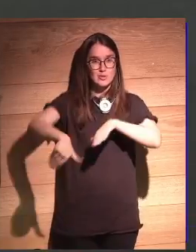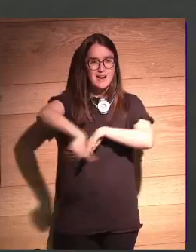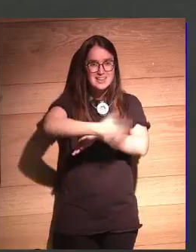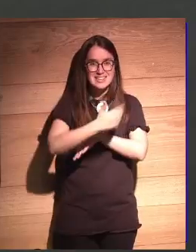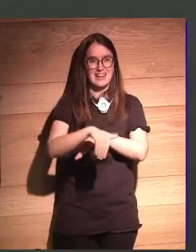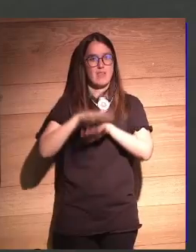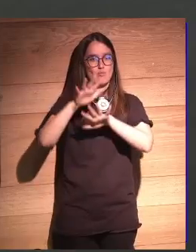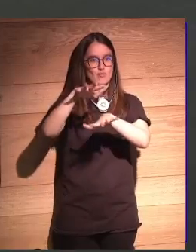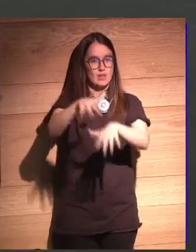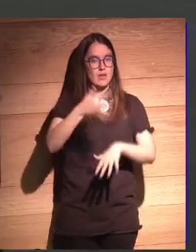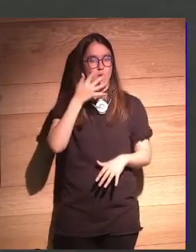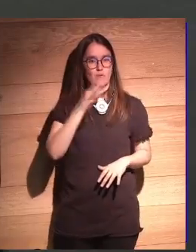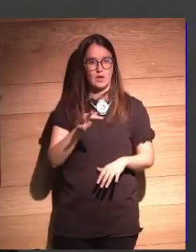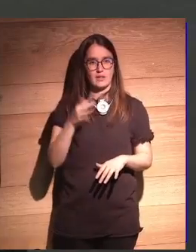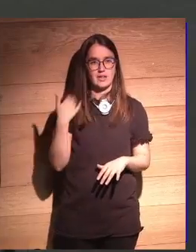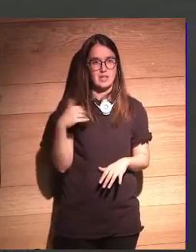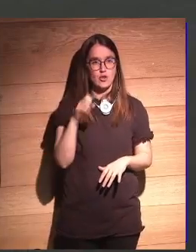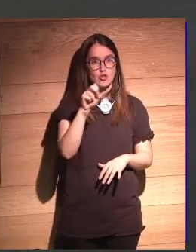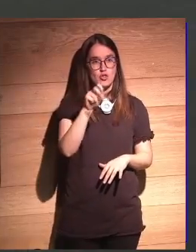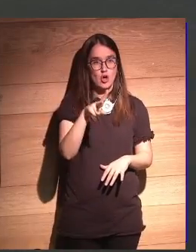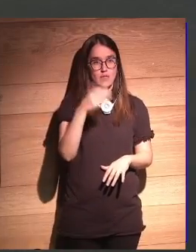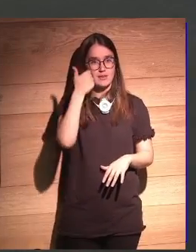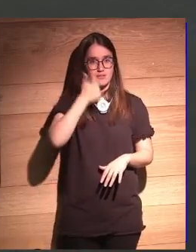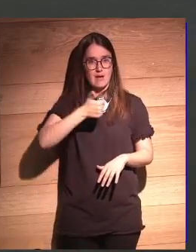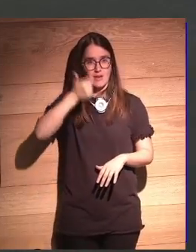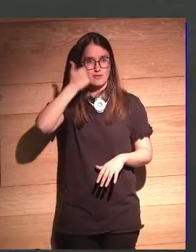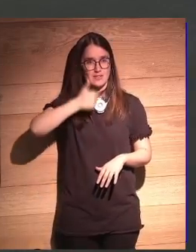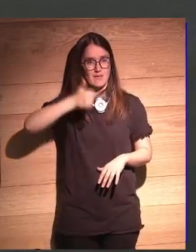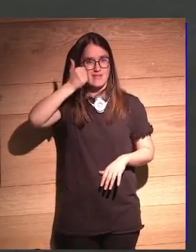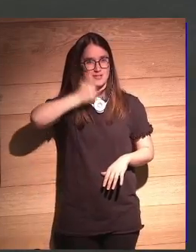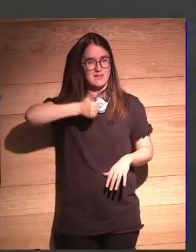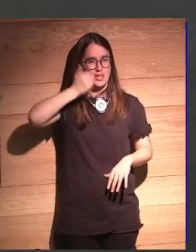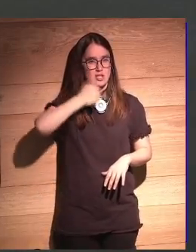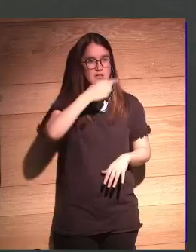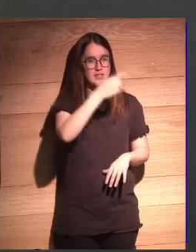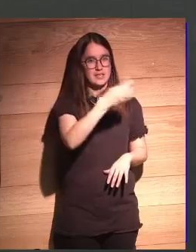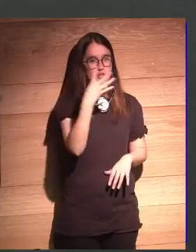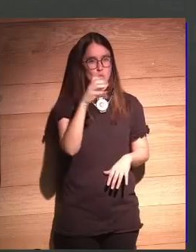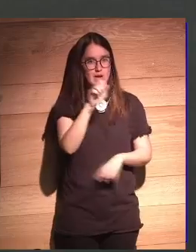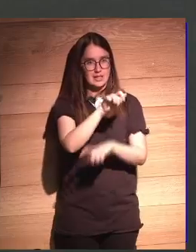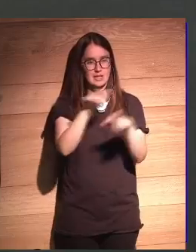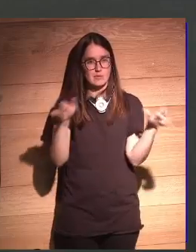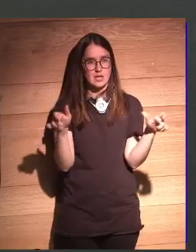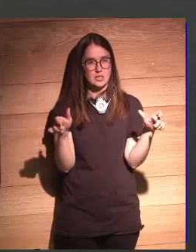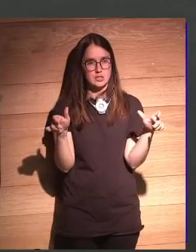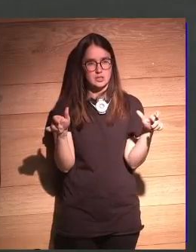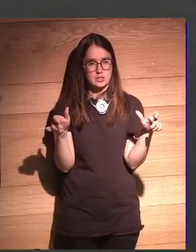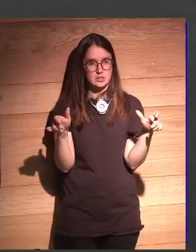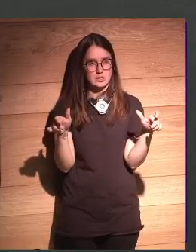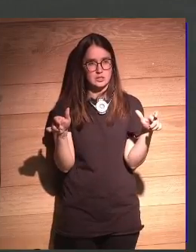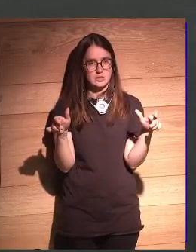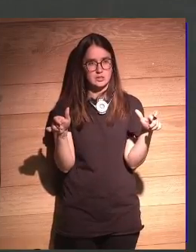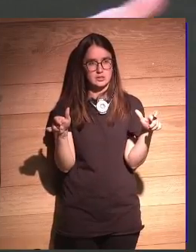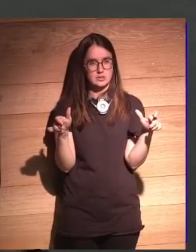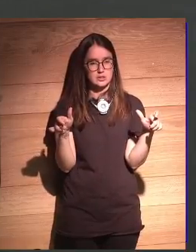start fighting. Let's take the streets. In France, they have been for 12 Saturdays in a row, 140